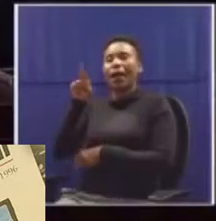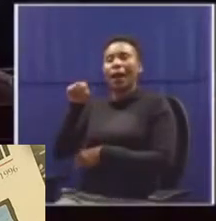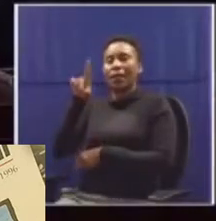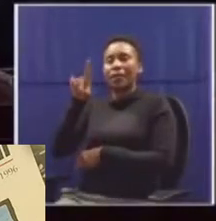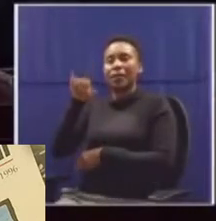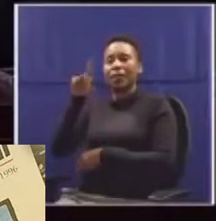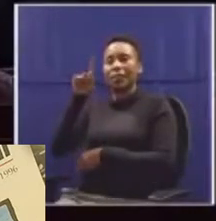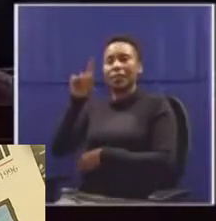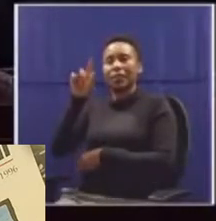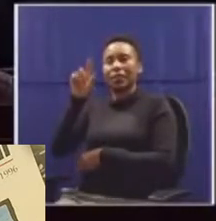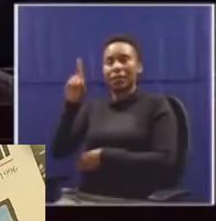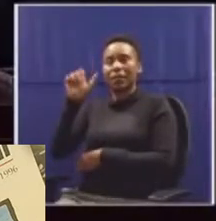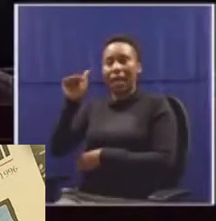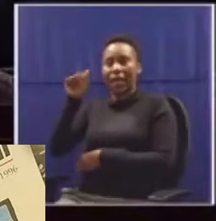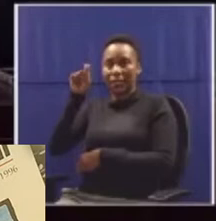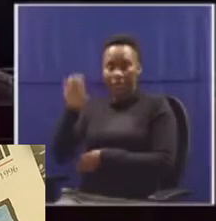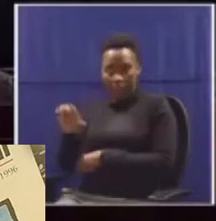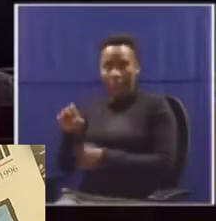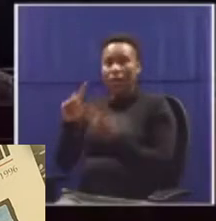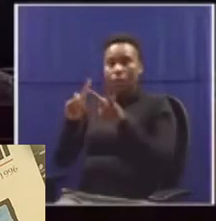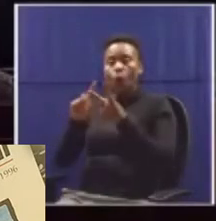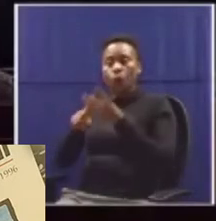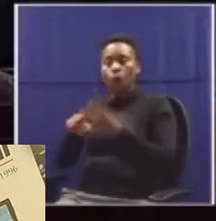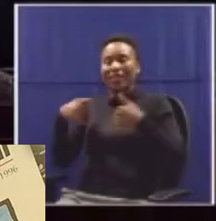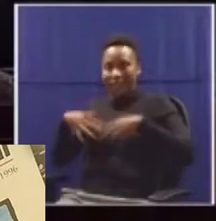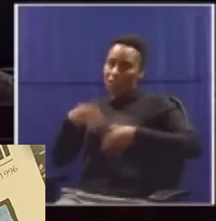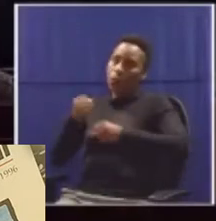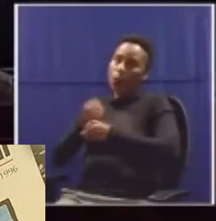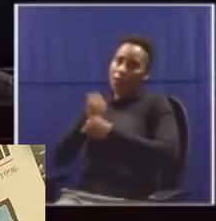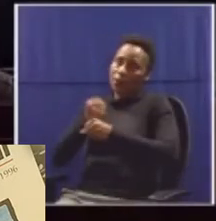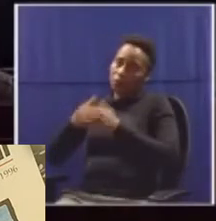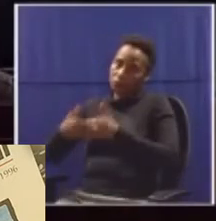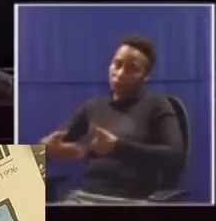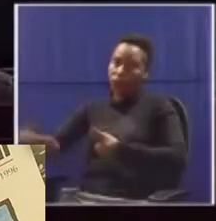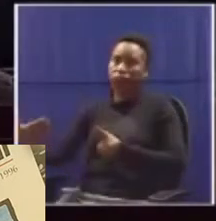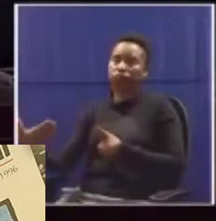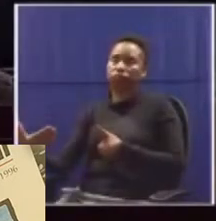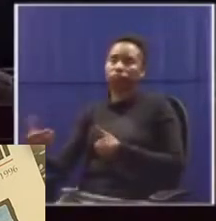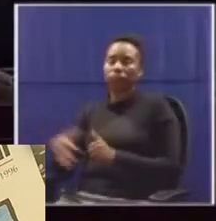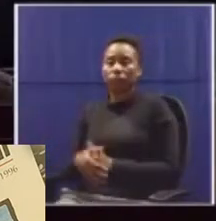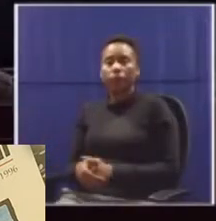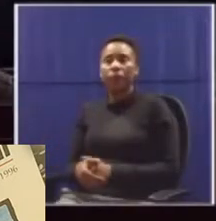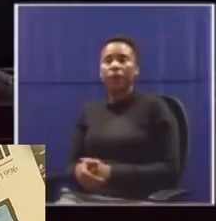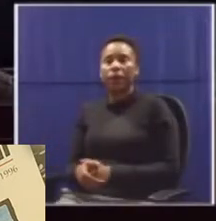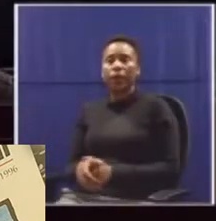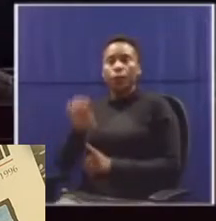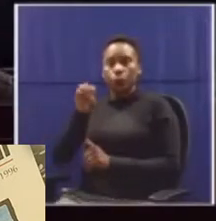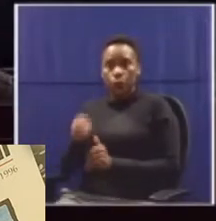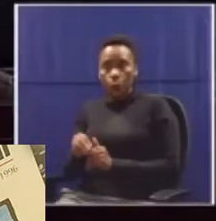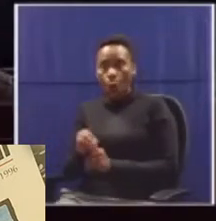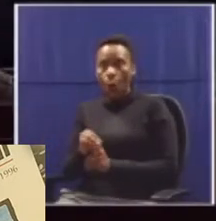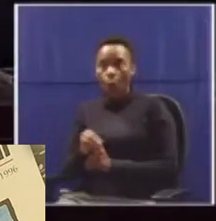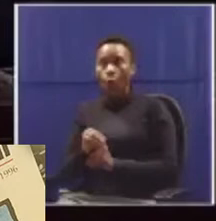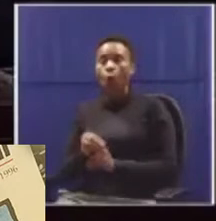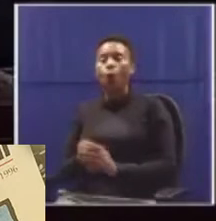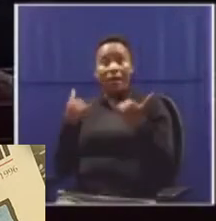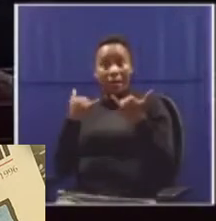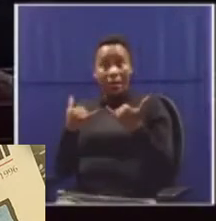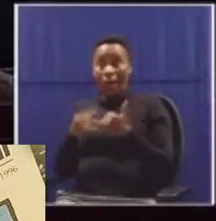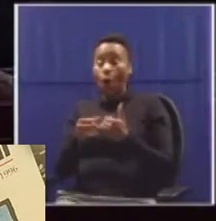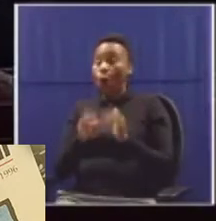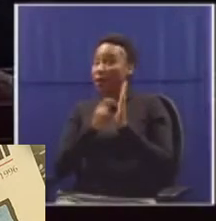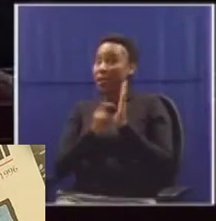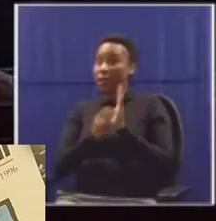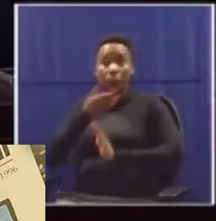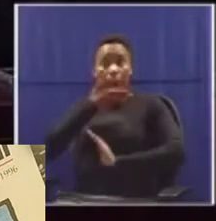and of course practicing legal practitioners as referred to in the regulations so as there are no present regulations set in